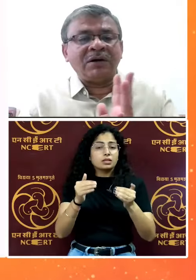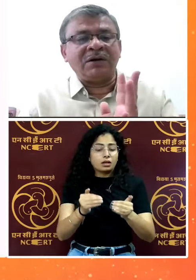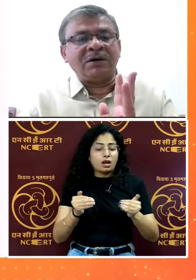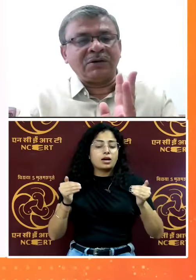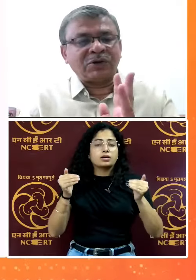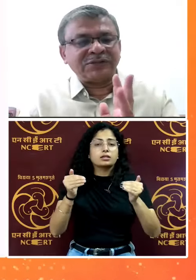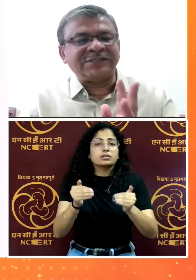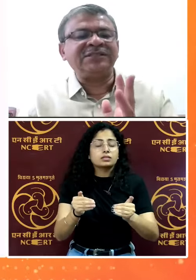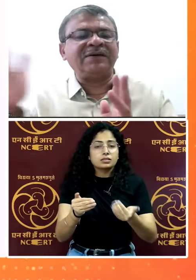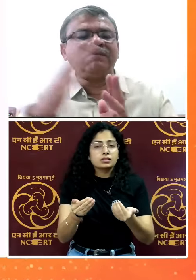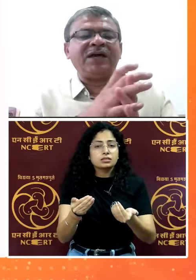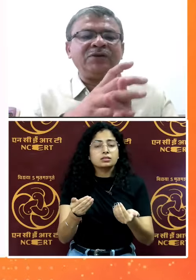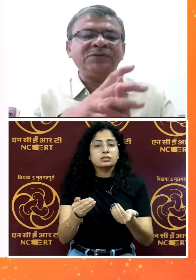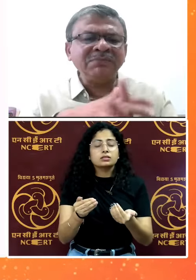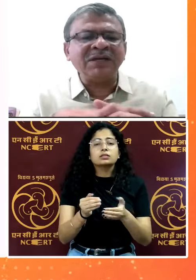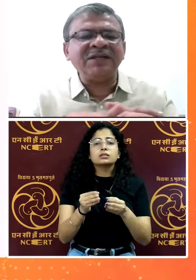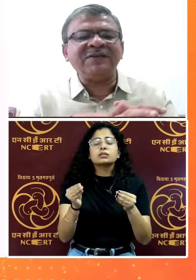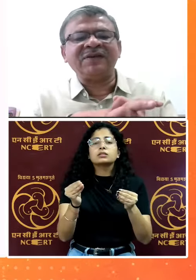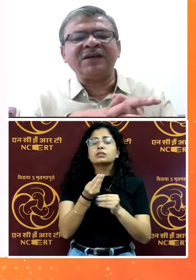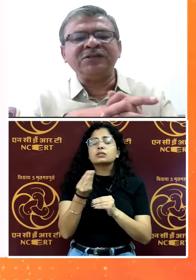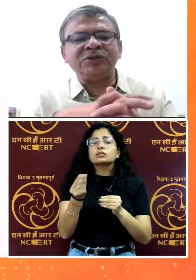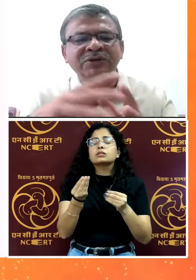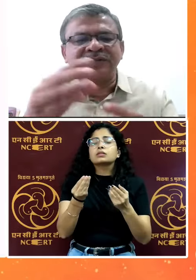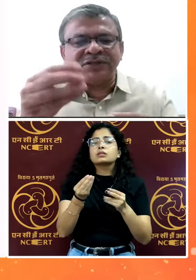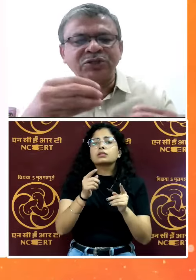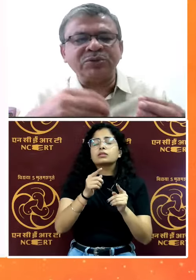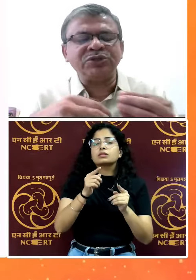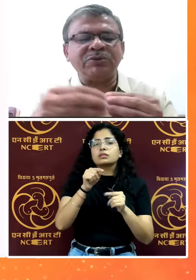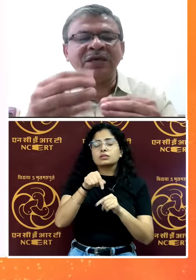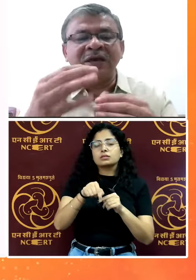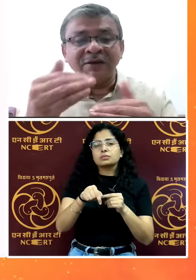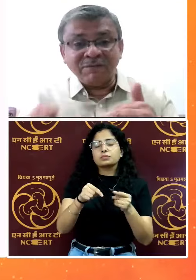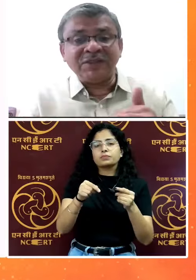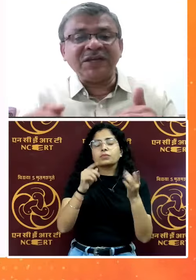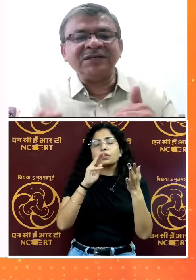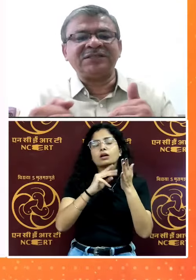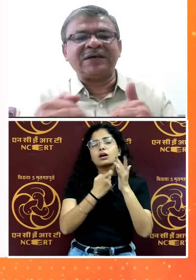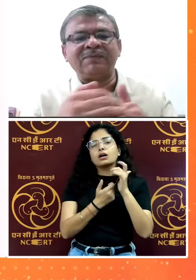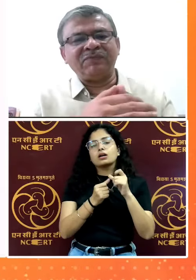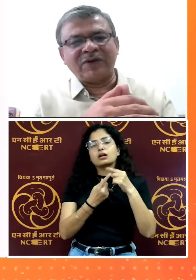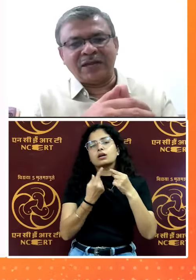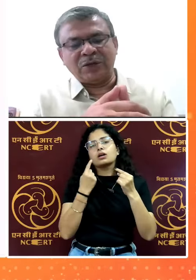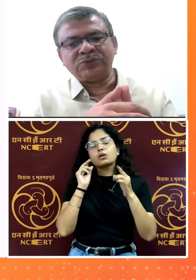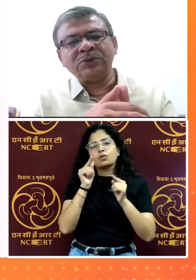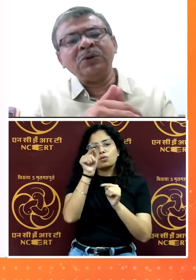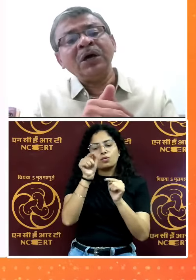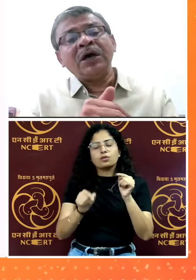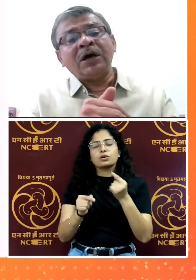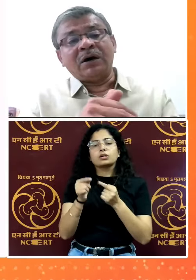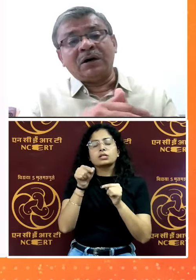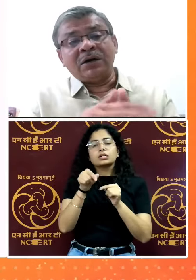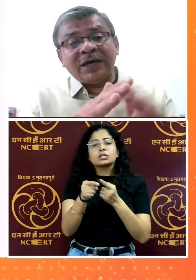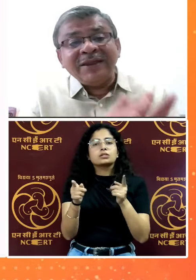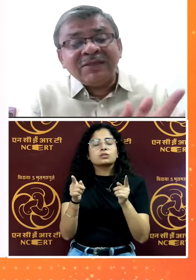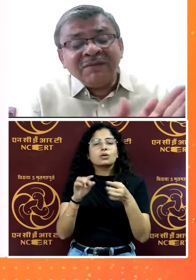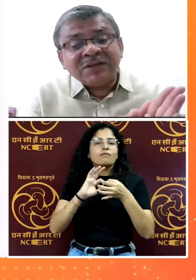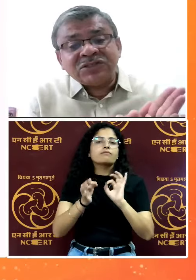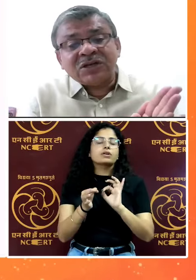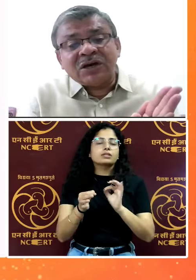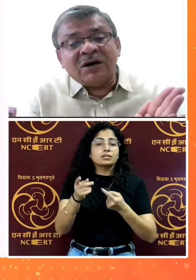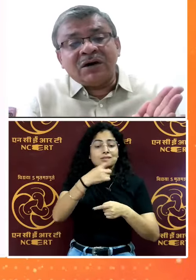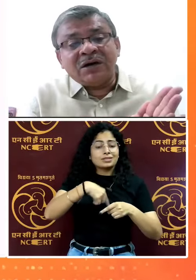be crossing some value. Similarly, the signal to noise ratio should be within some value. So